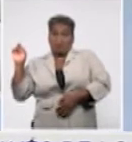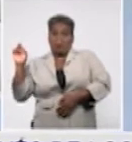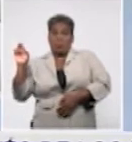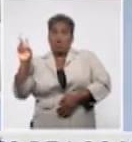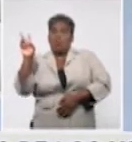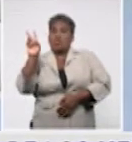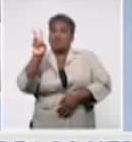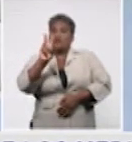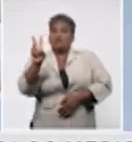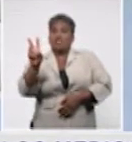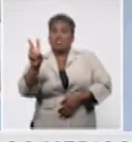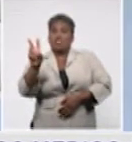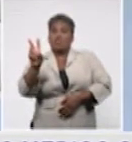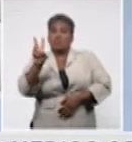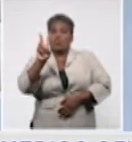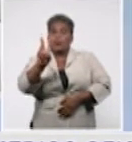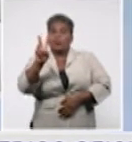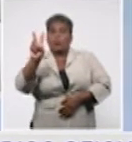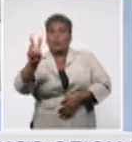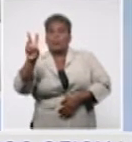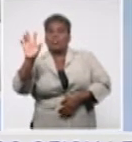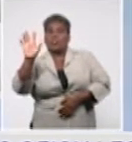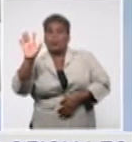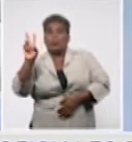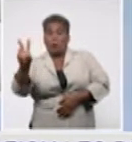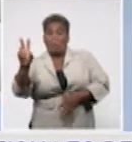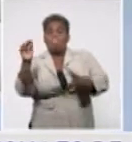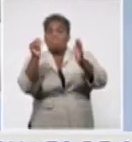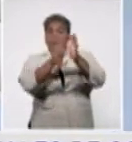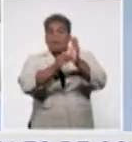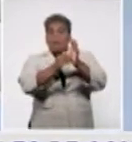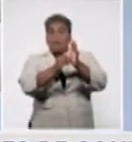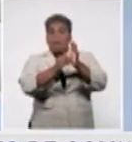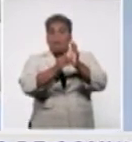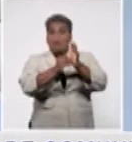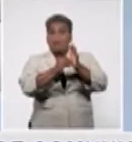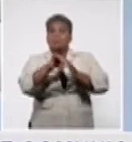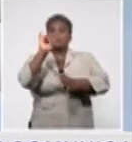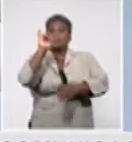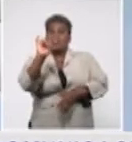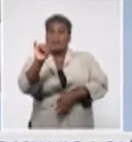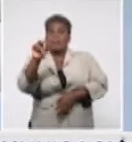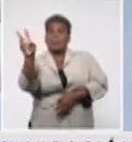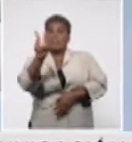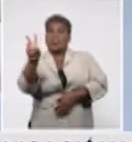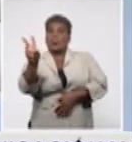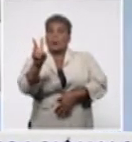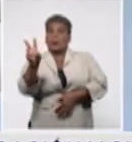222,622 people were diagnosed yesterday, for a cumulative of